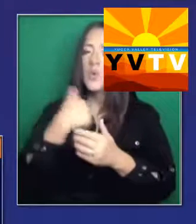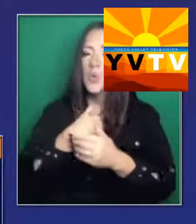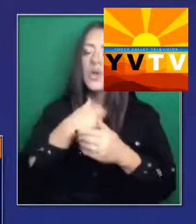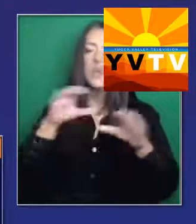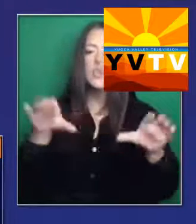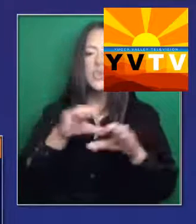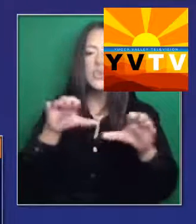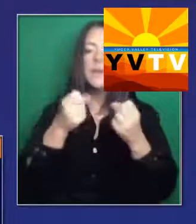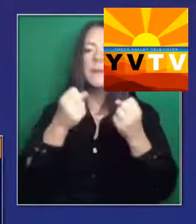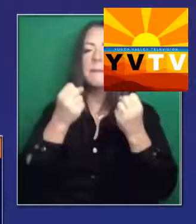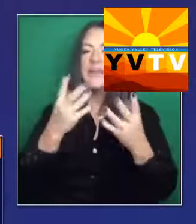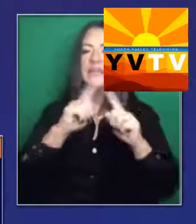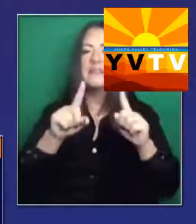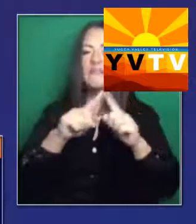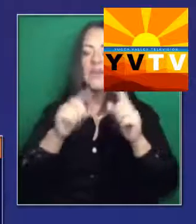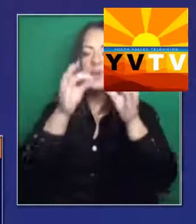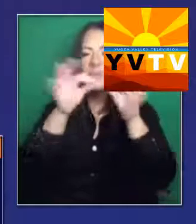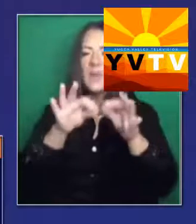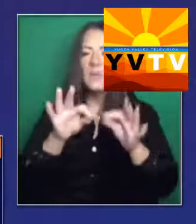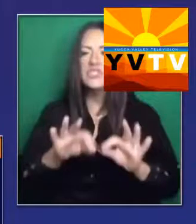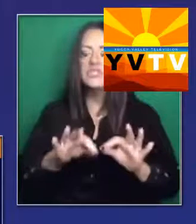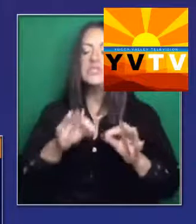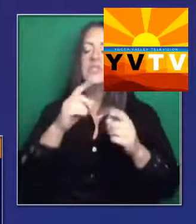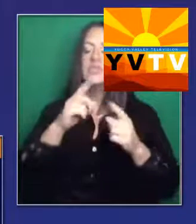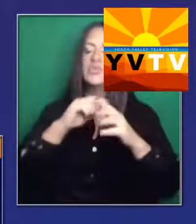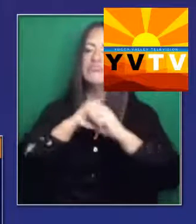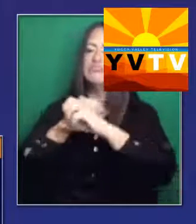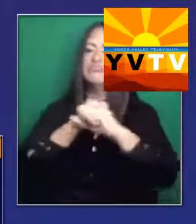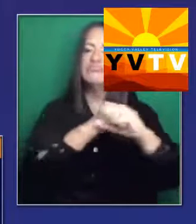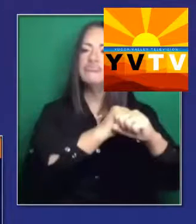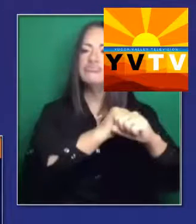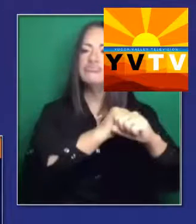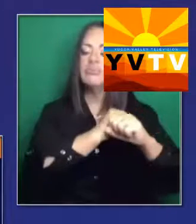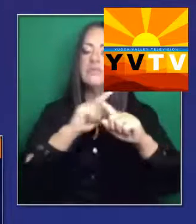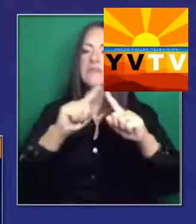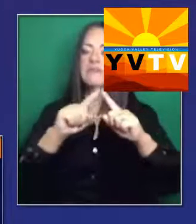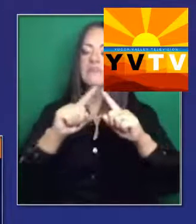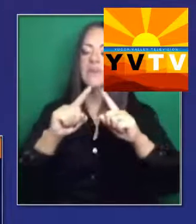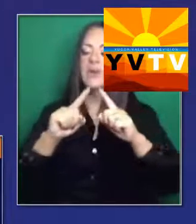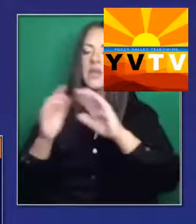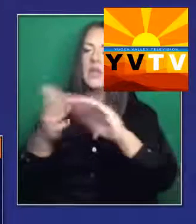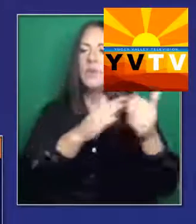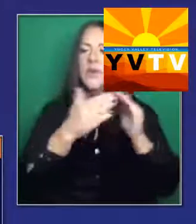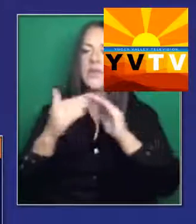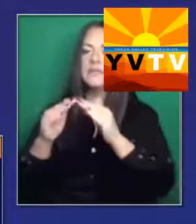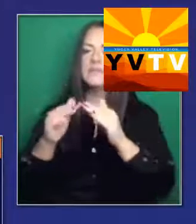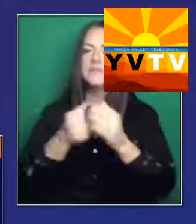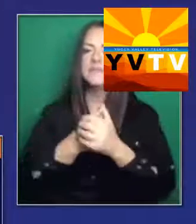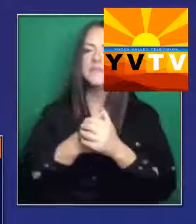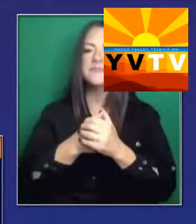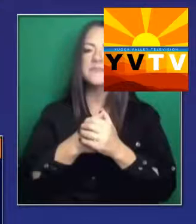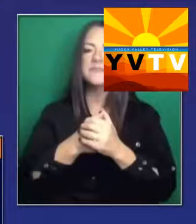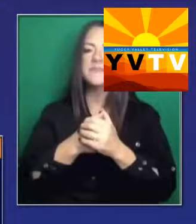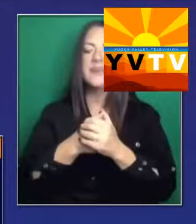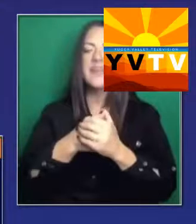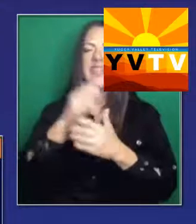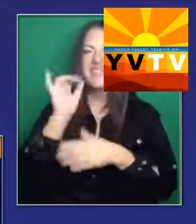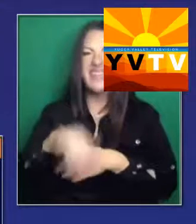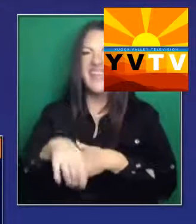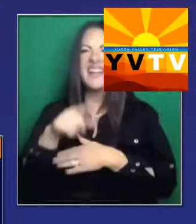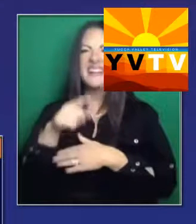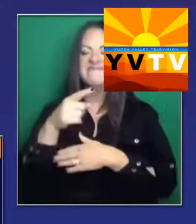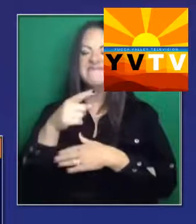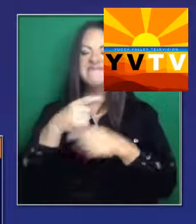multiple languages. We're trying to be as inclusive as we possibly can. But here's the site. You may have seen it on the scroll below, but I'll just put it up again.